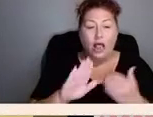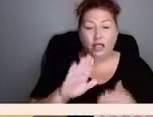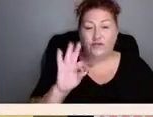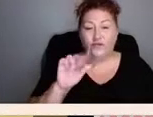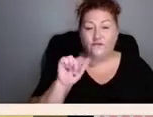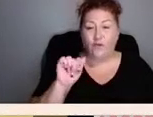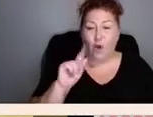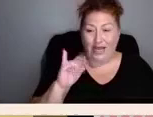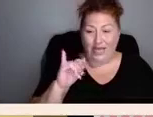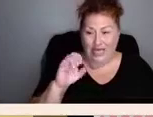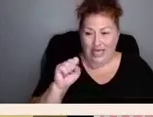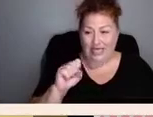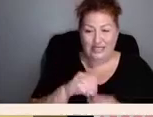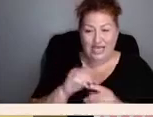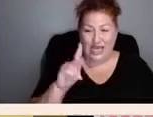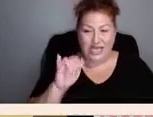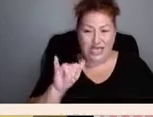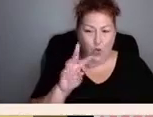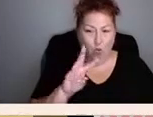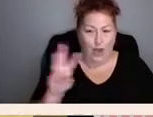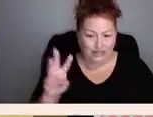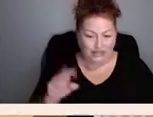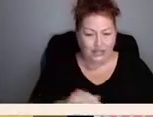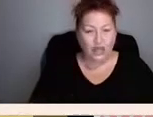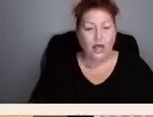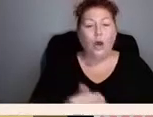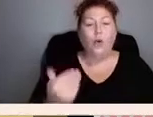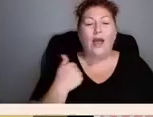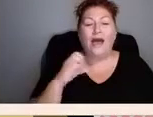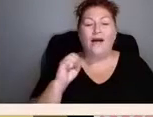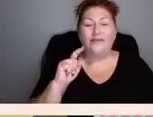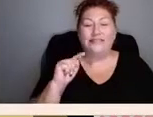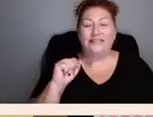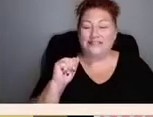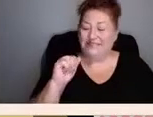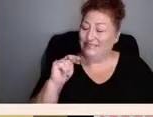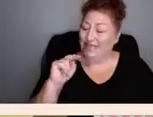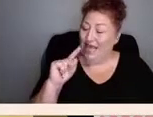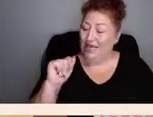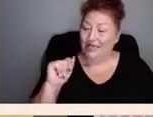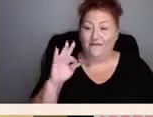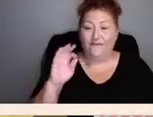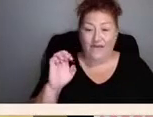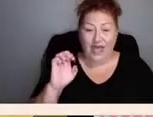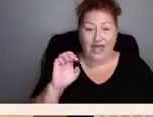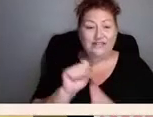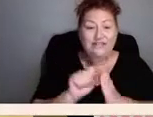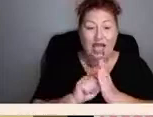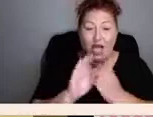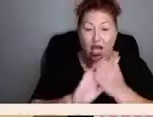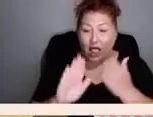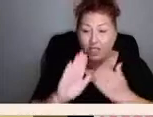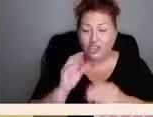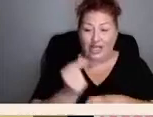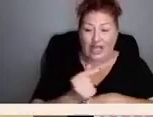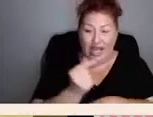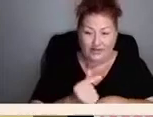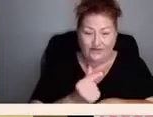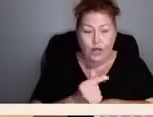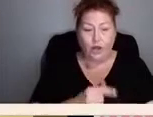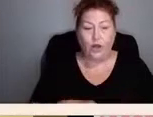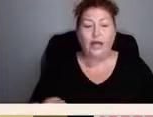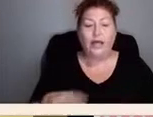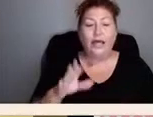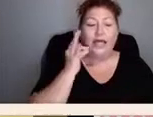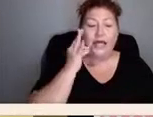Keys in Key West. We have Santa Fe State College in Gainesville, Indian